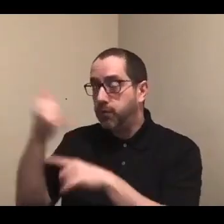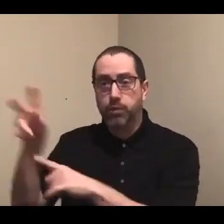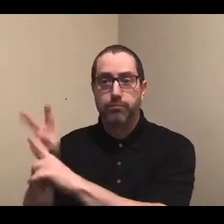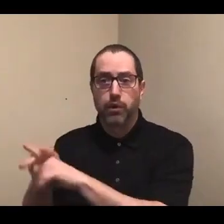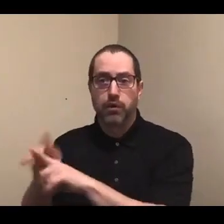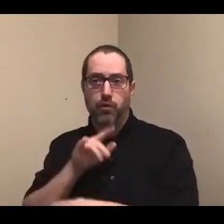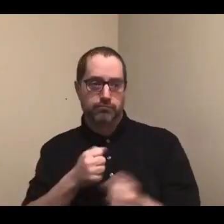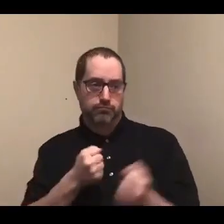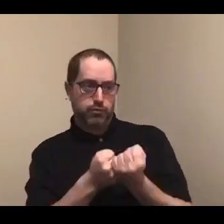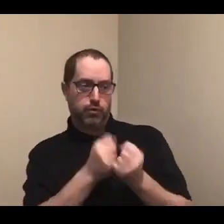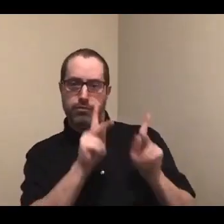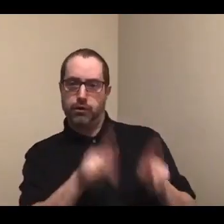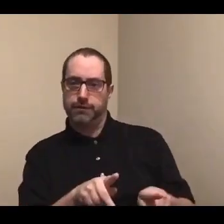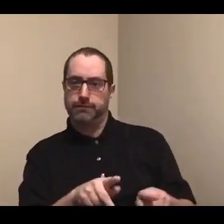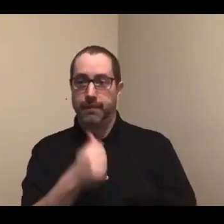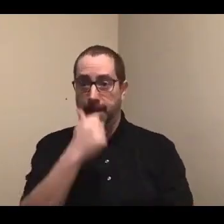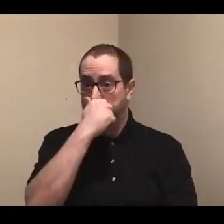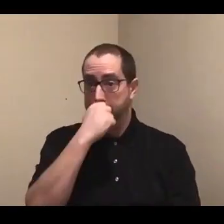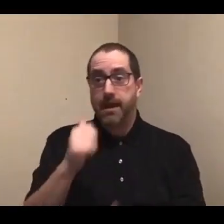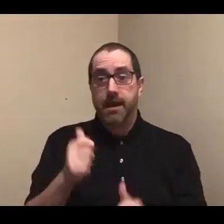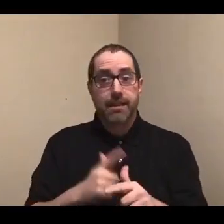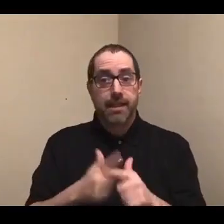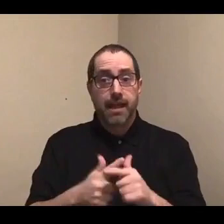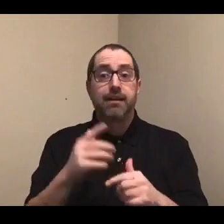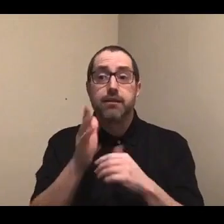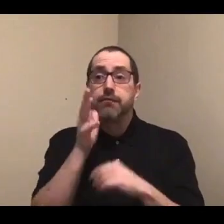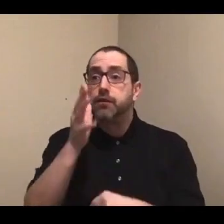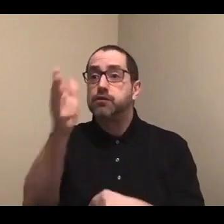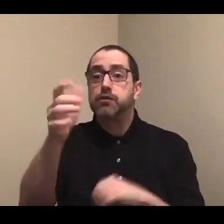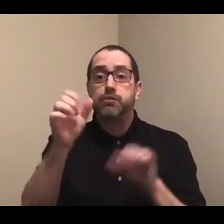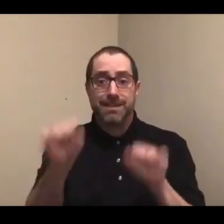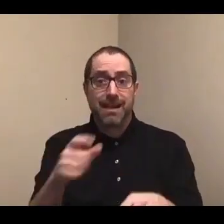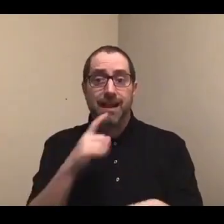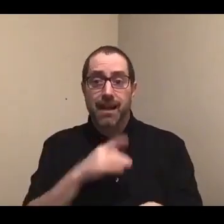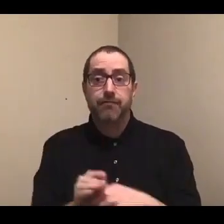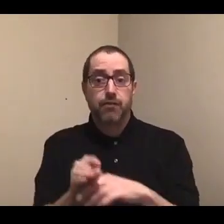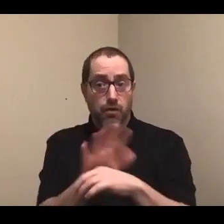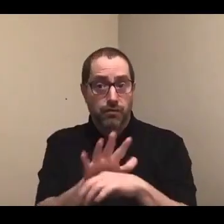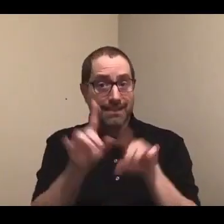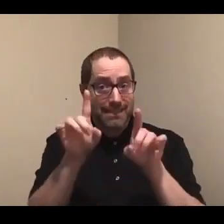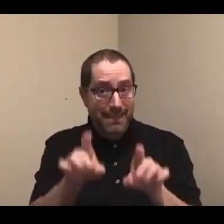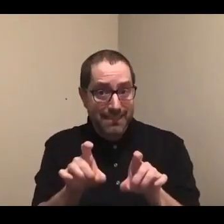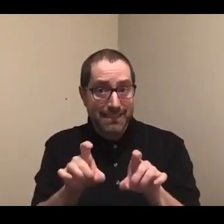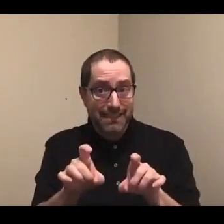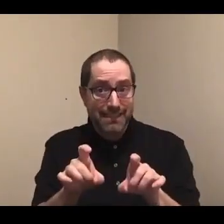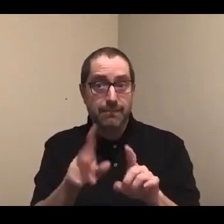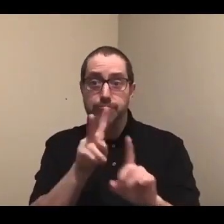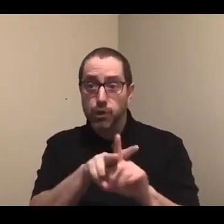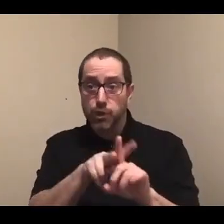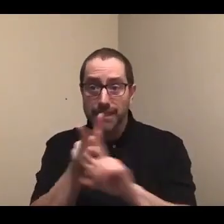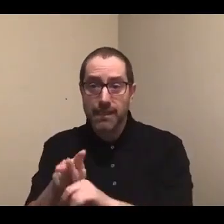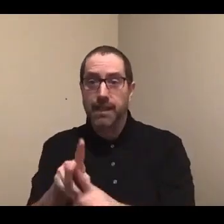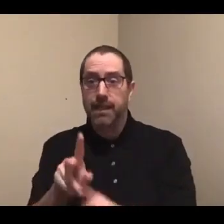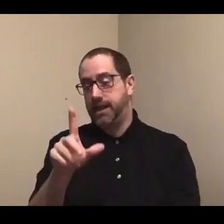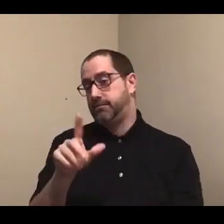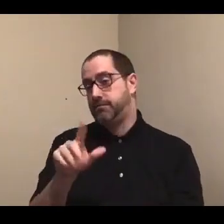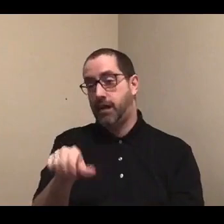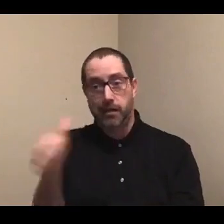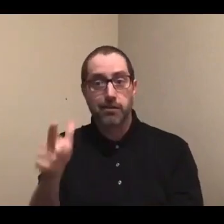to expand to other services such as COVID testing, as well as non-COVID services such as lab and other